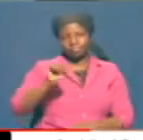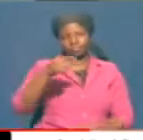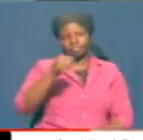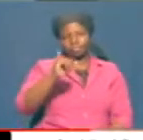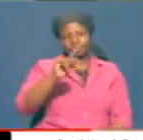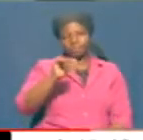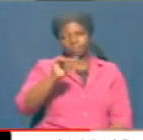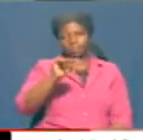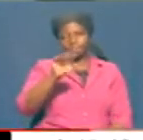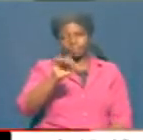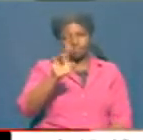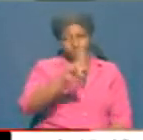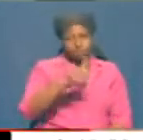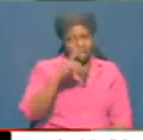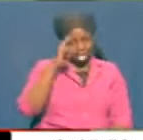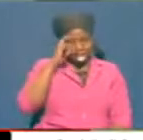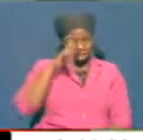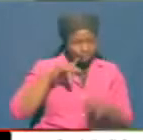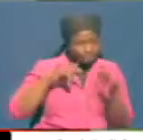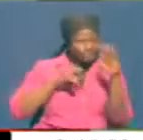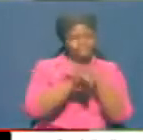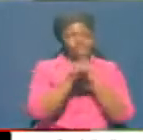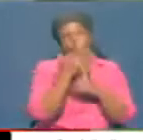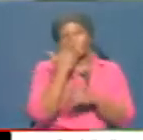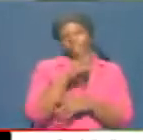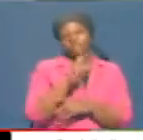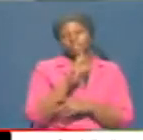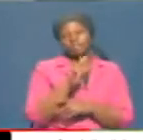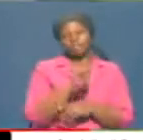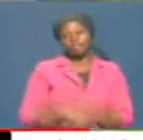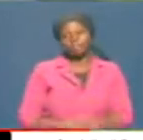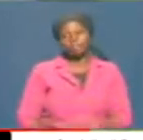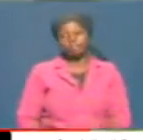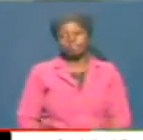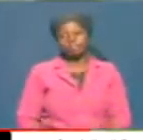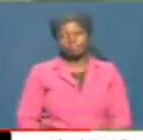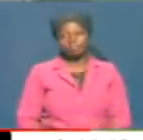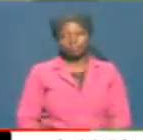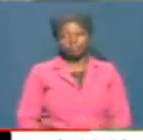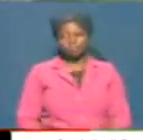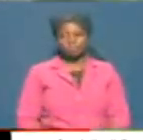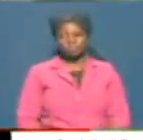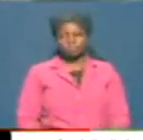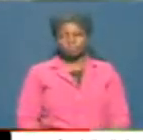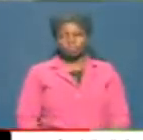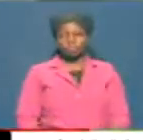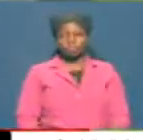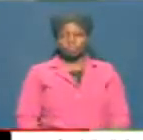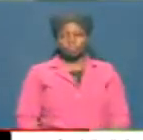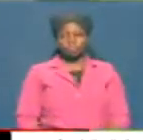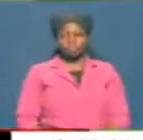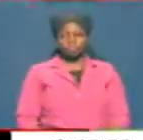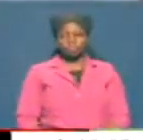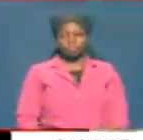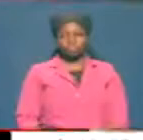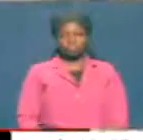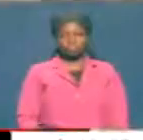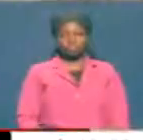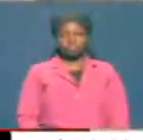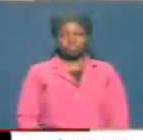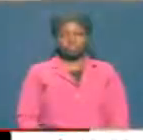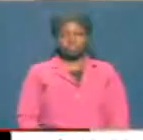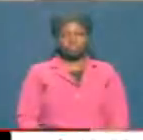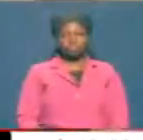highest inside the box to nod home a free kick from Alice Muderi. And Alice Muderi with a beautiful